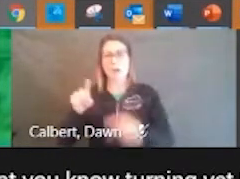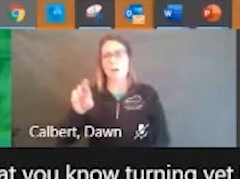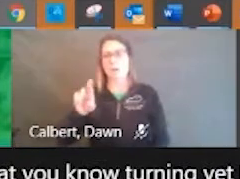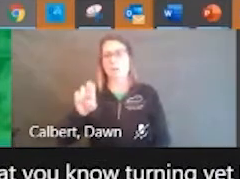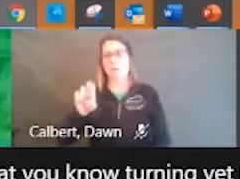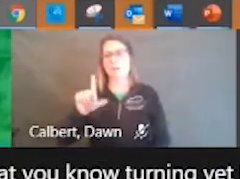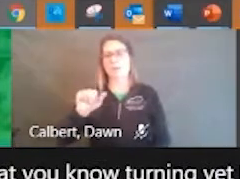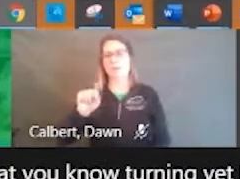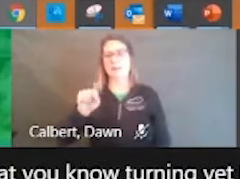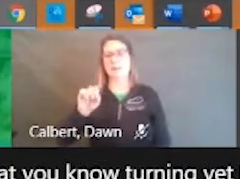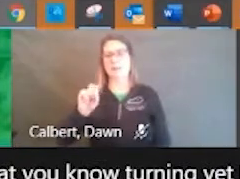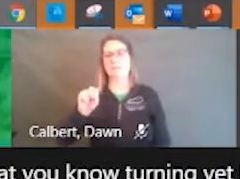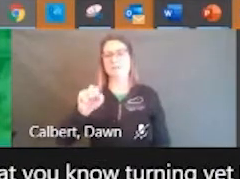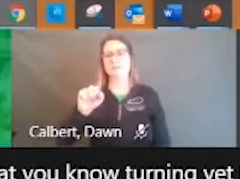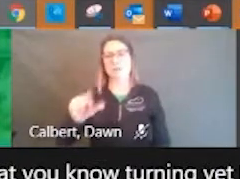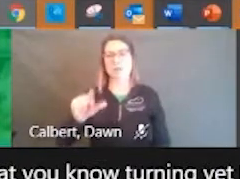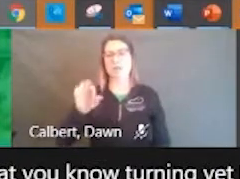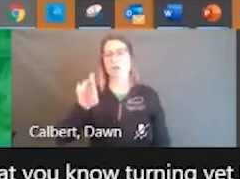get me through, but also